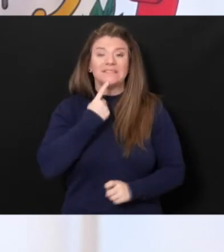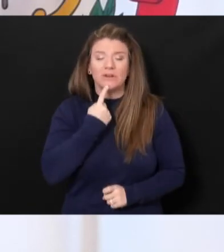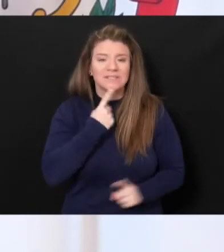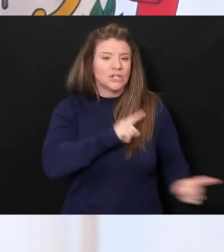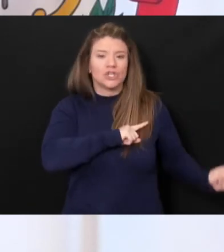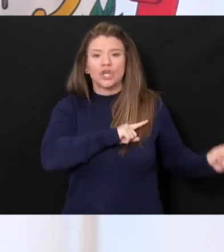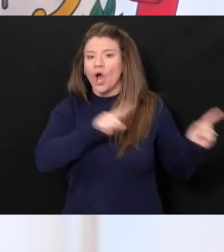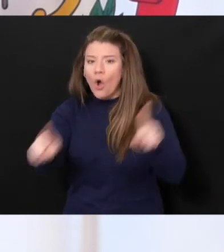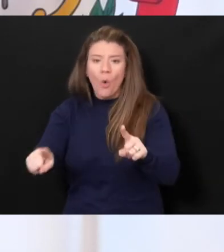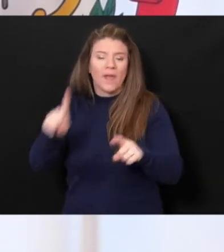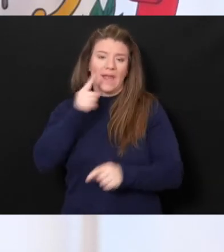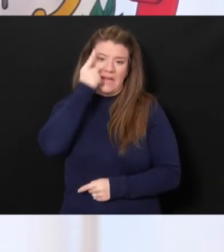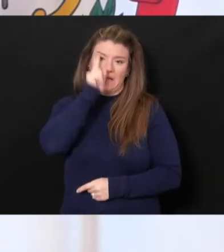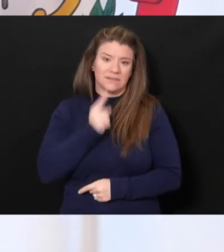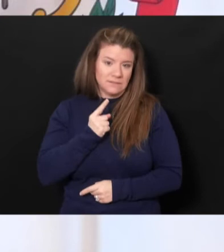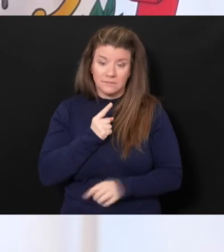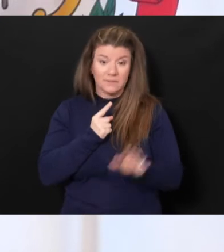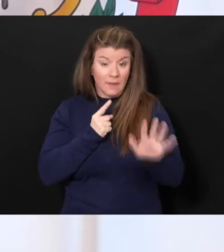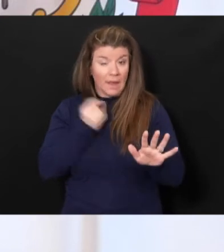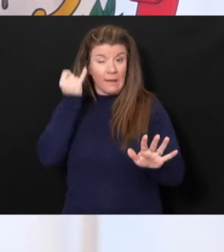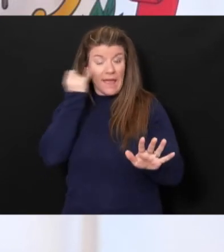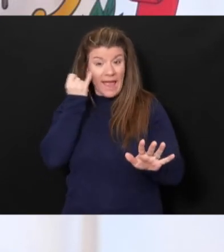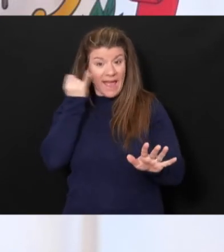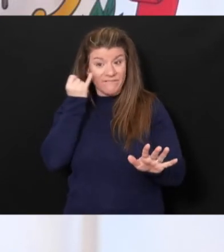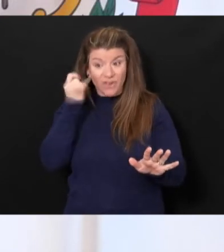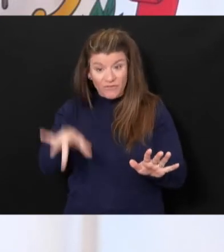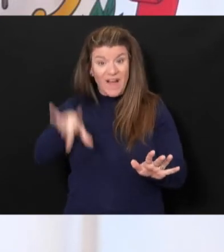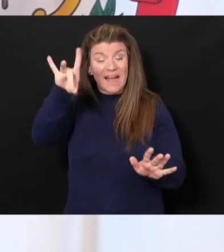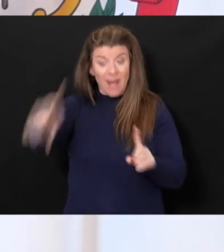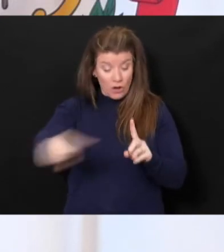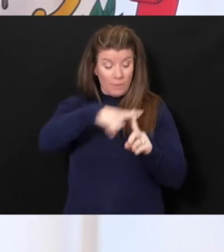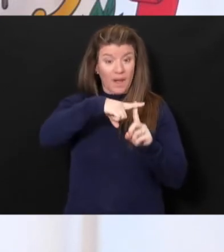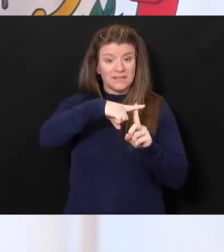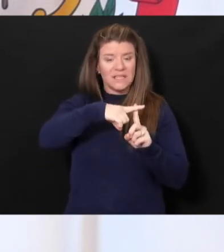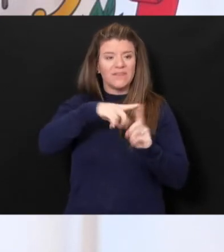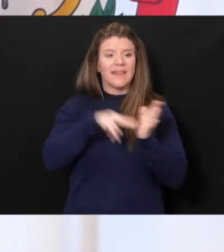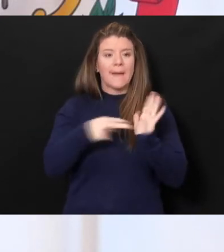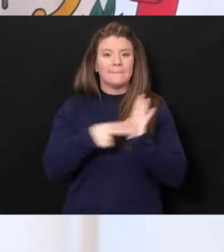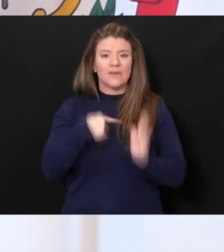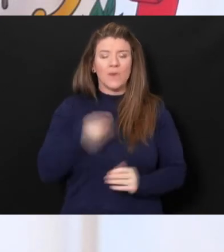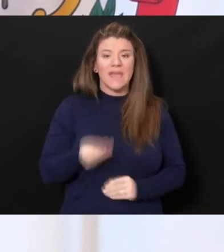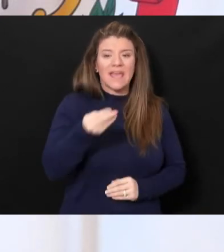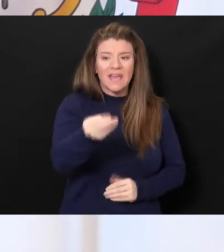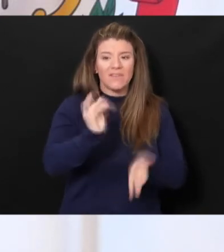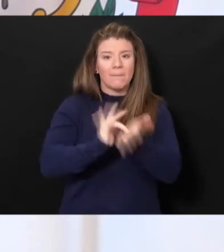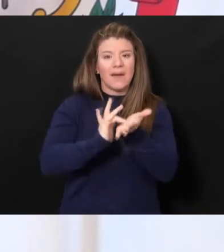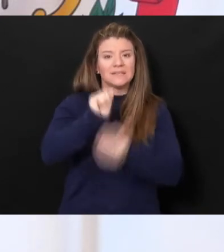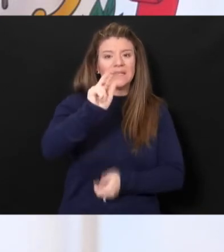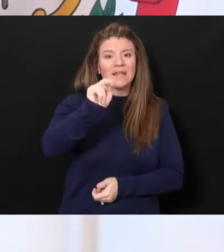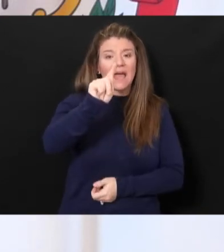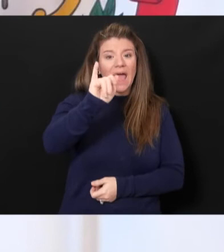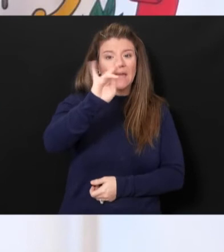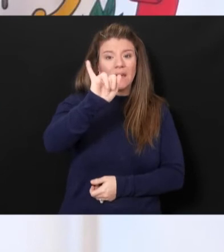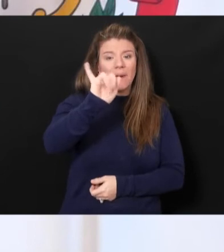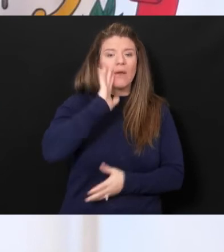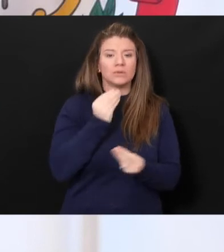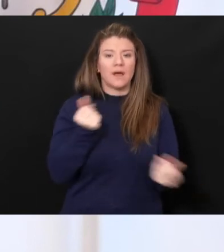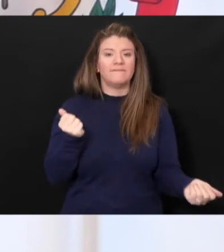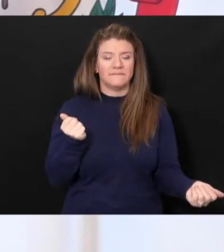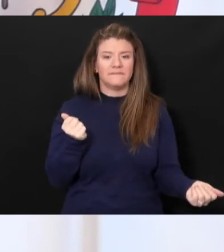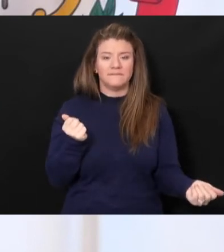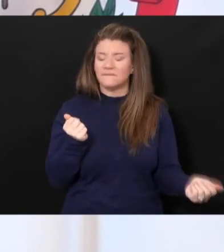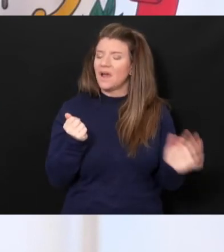get tested. If by chance you would come back positive, we can give you the antibodies and make this go away absolutely